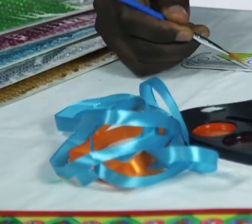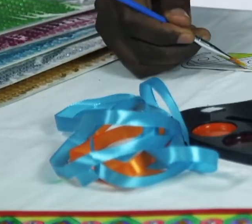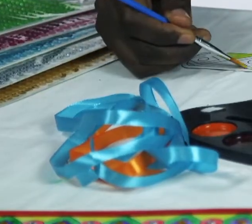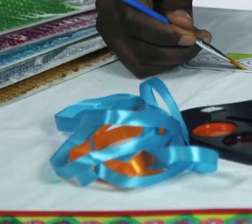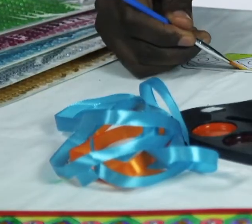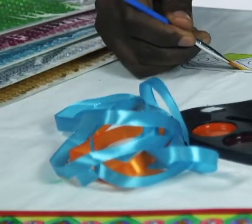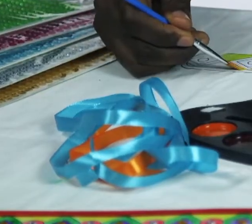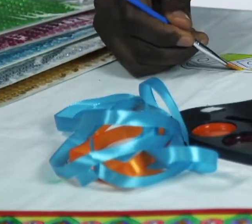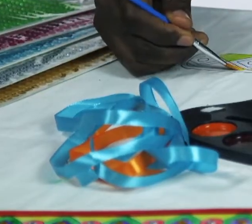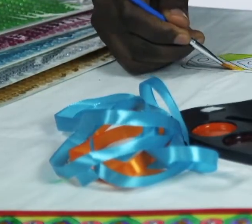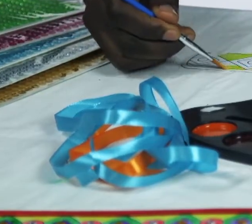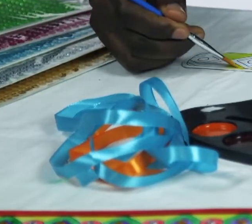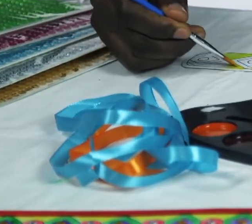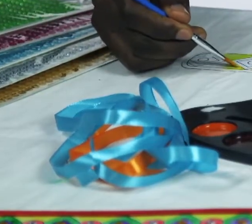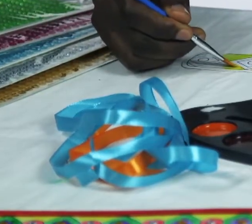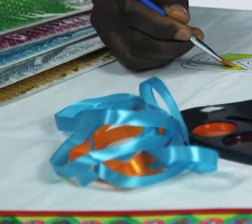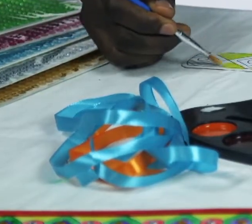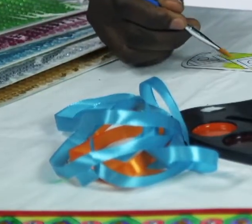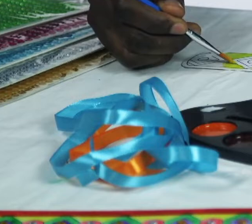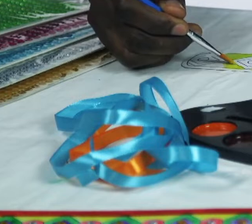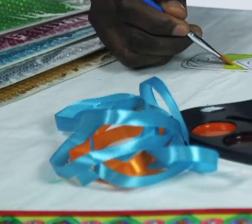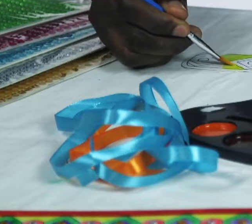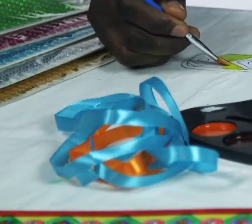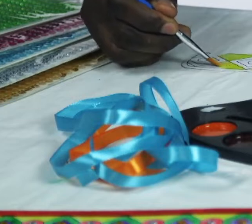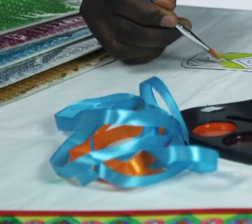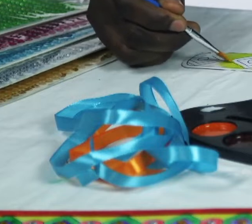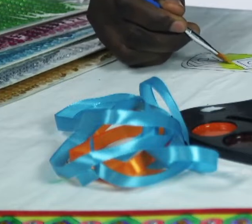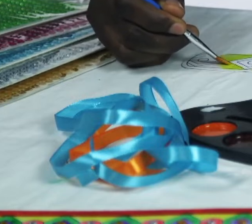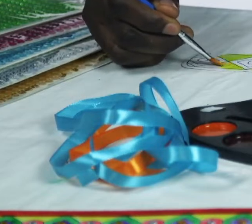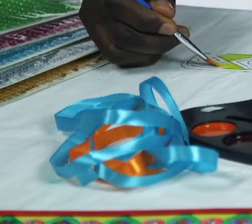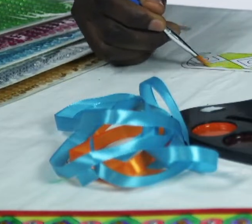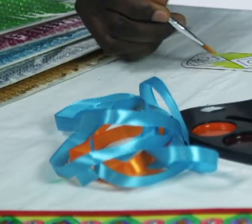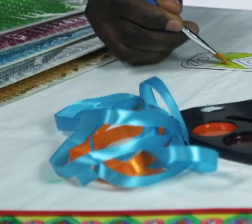No one should get tired. It's straightforward, it's